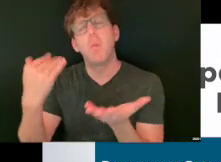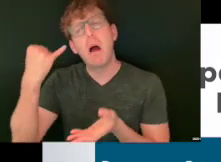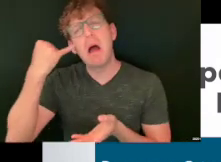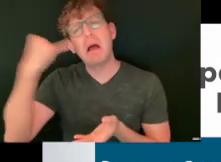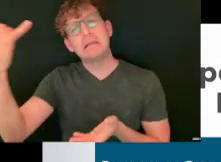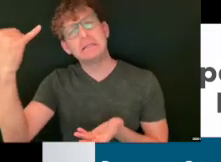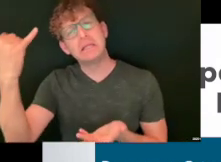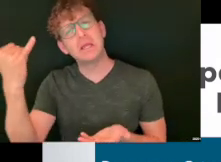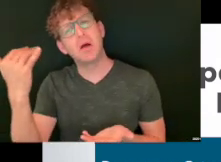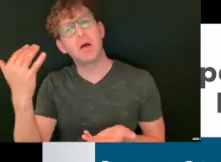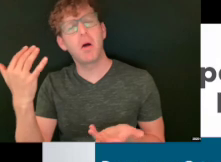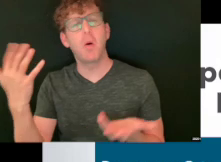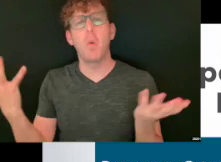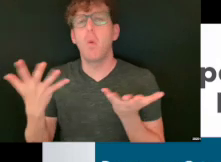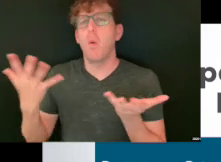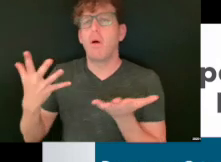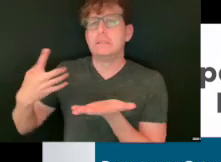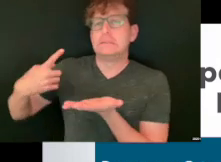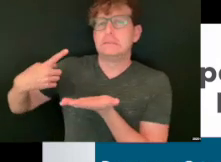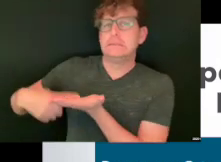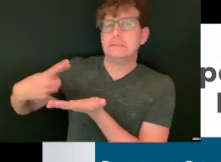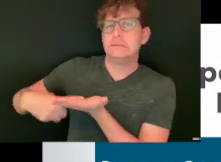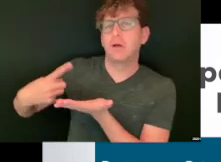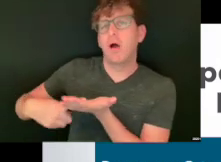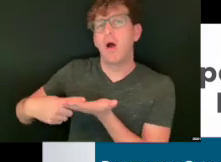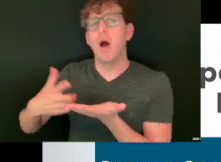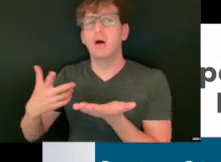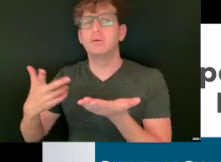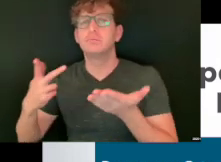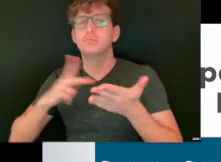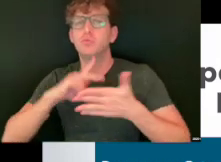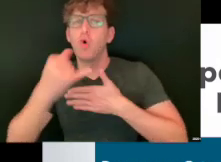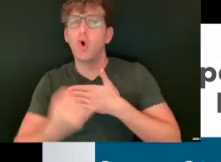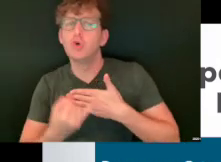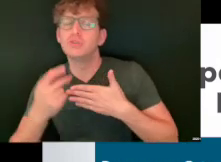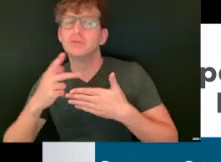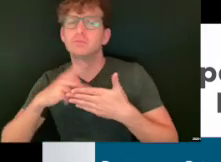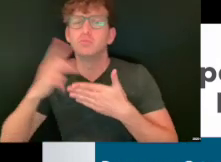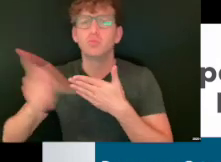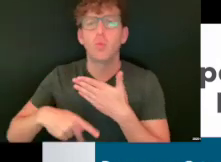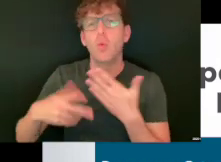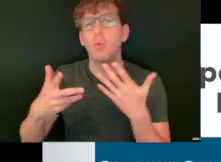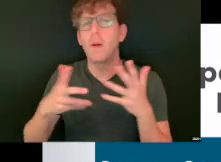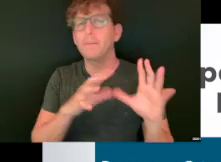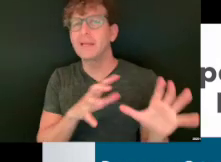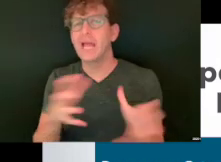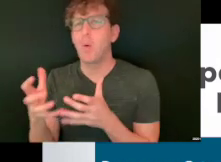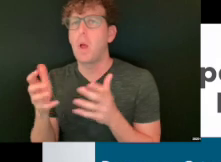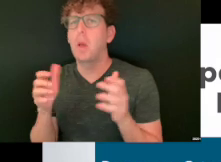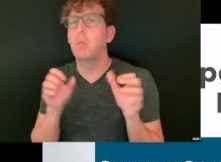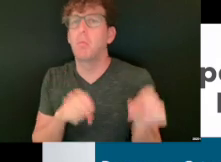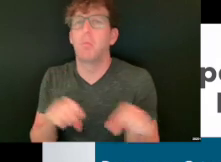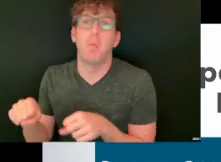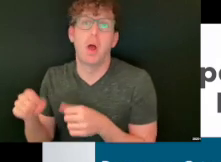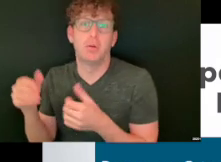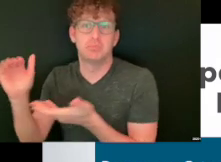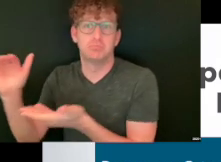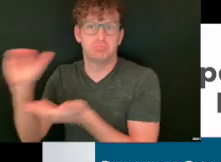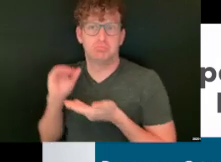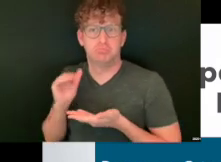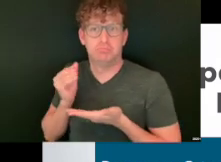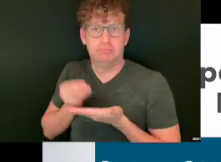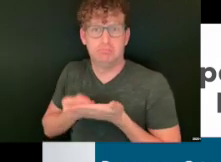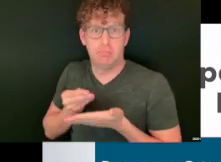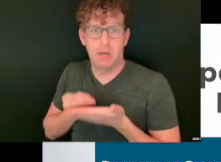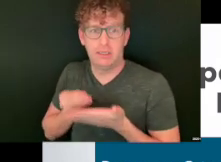14th. And then things can change again by the time the final budget needs to be passed by midnight on